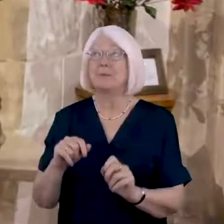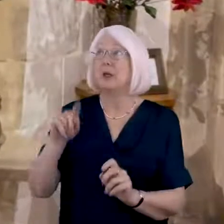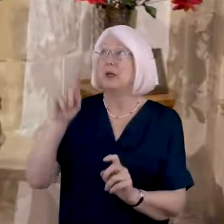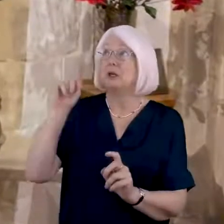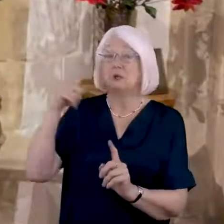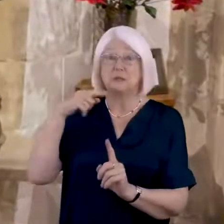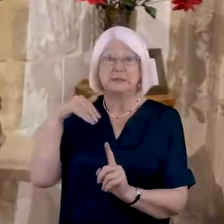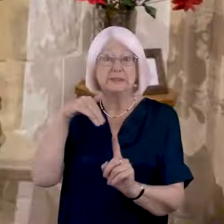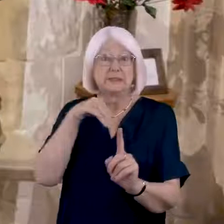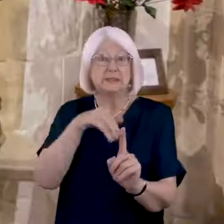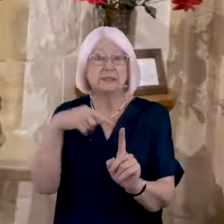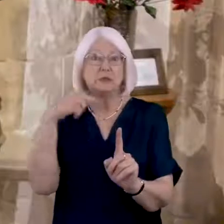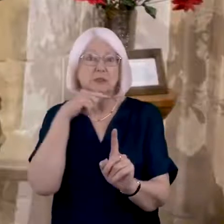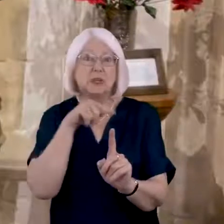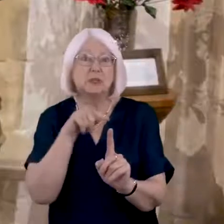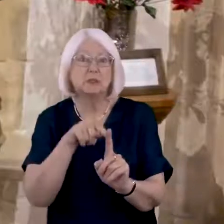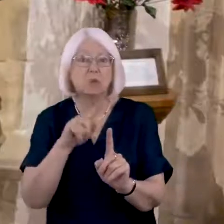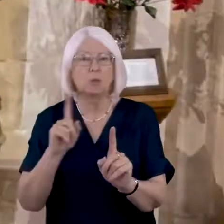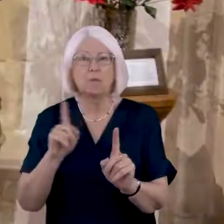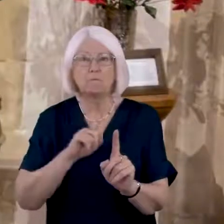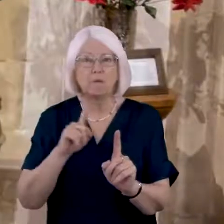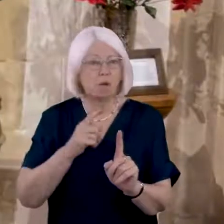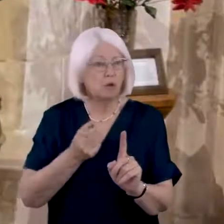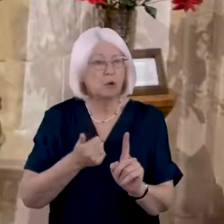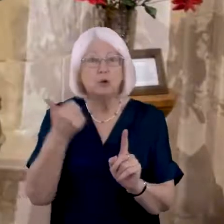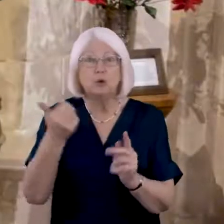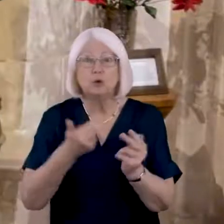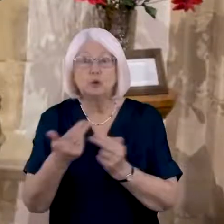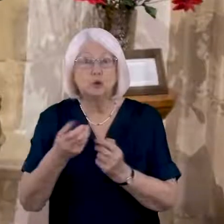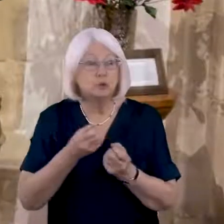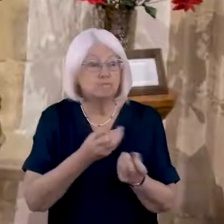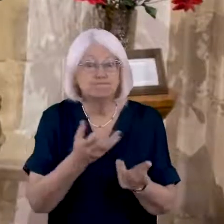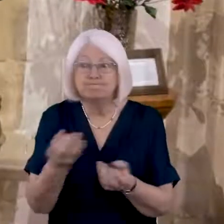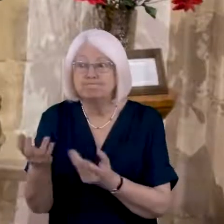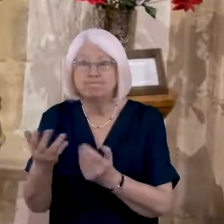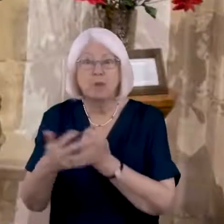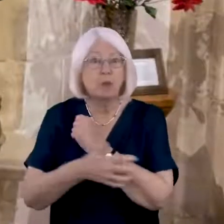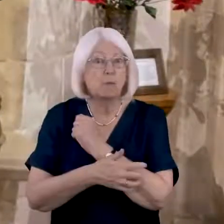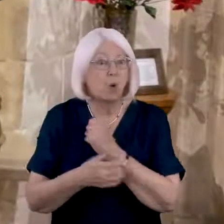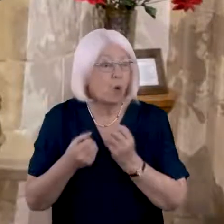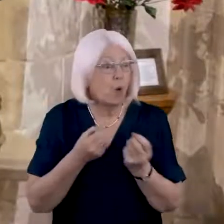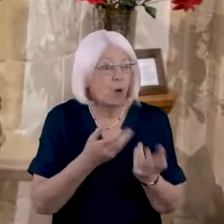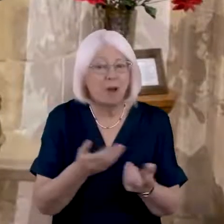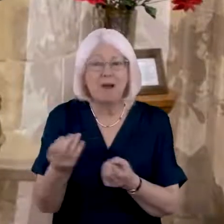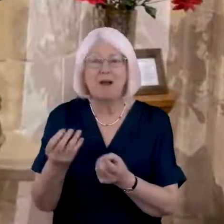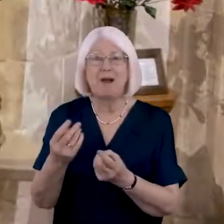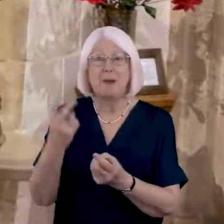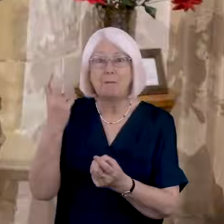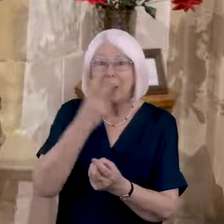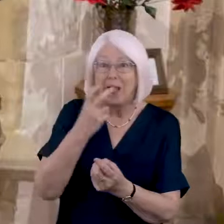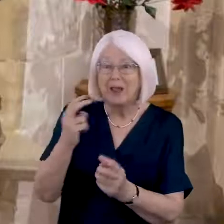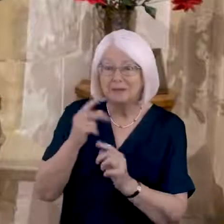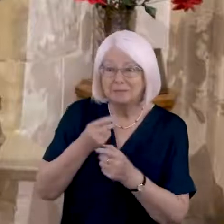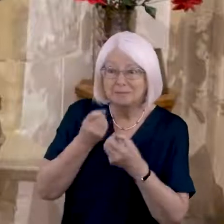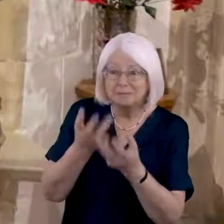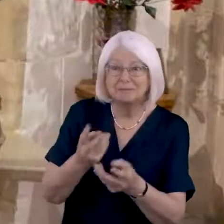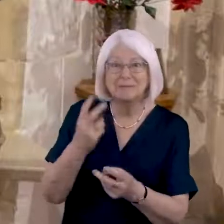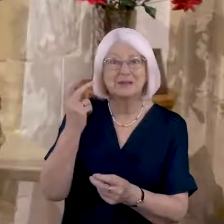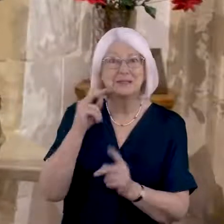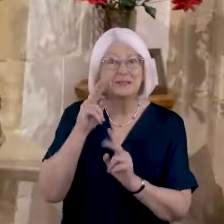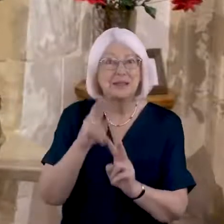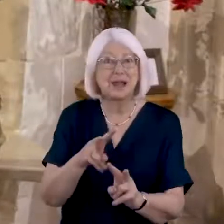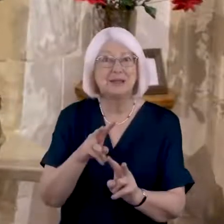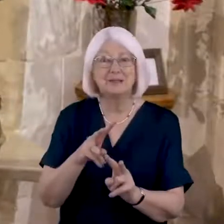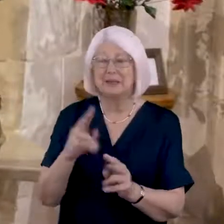You sent your Son to bring good news to the poor, sight to the blind, freedom to the captives,